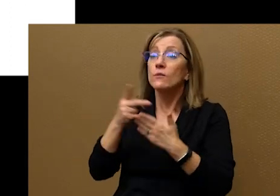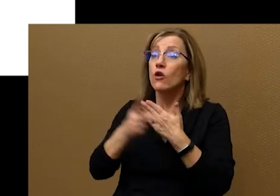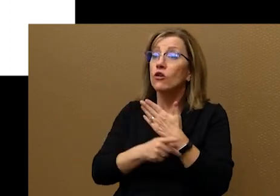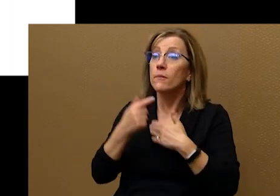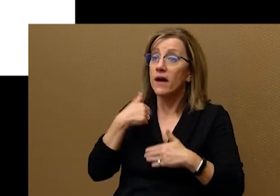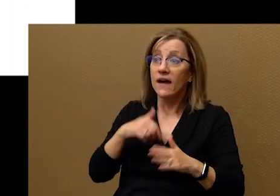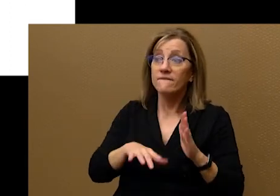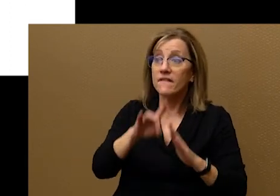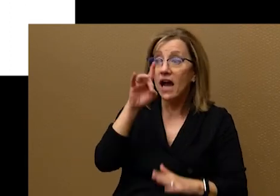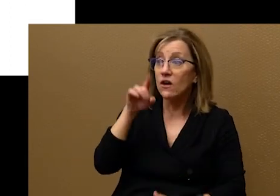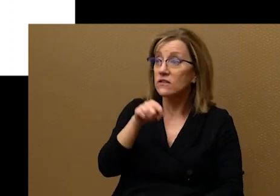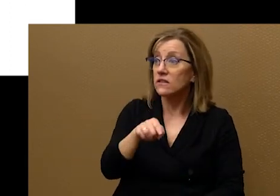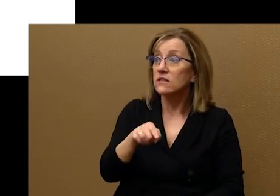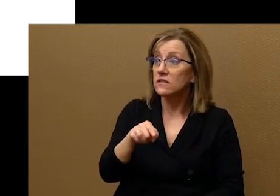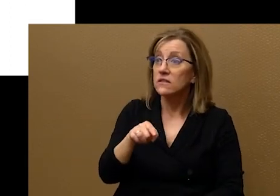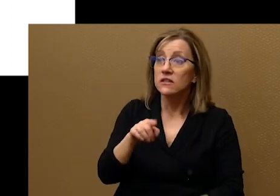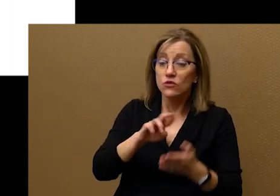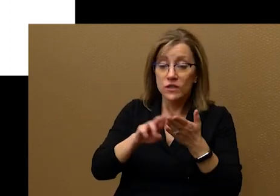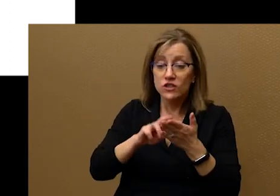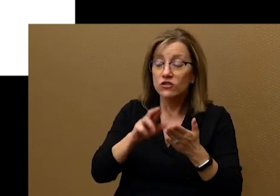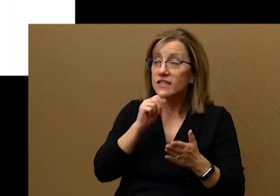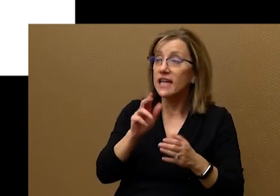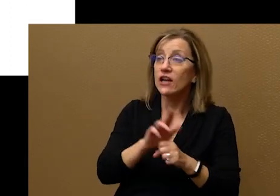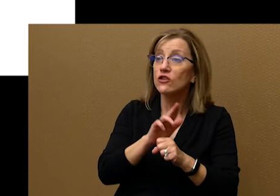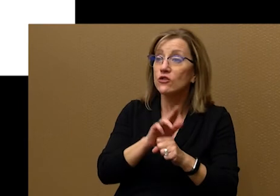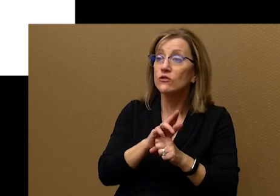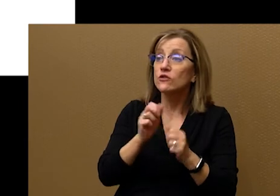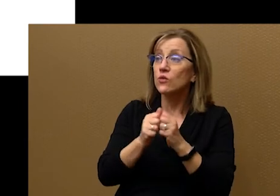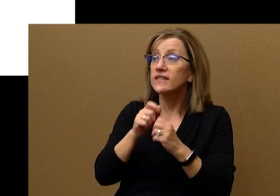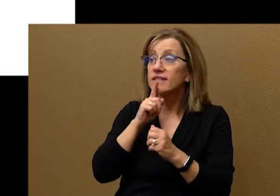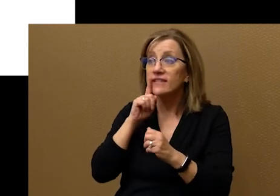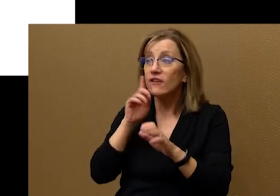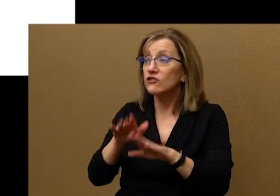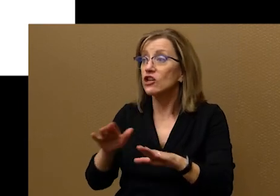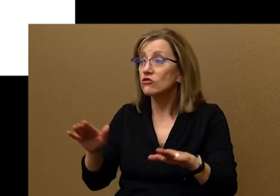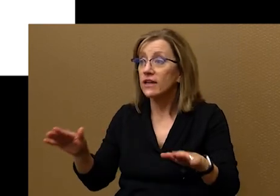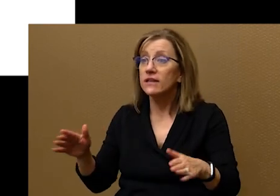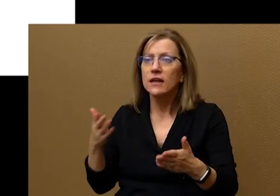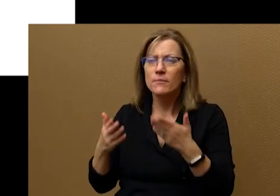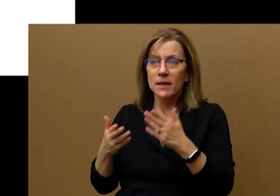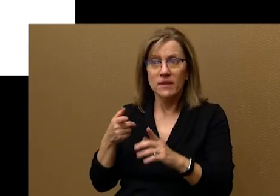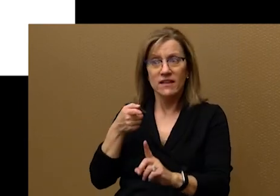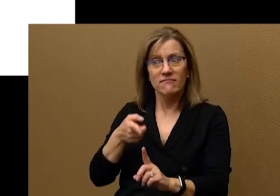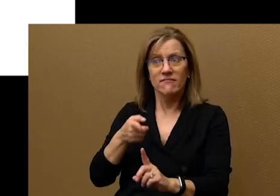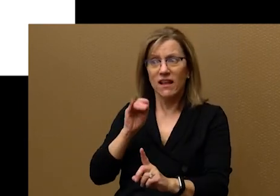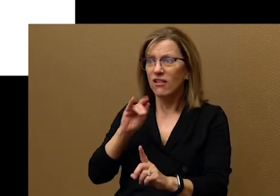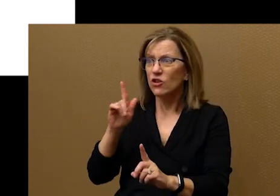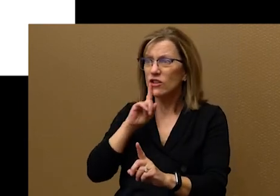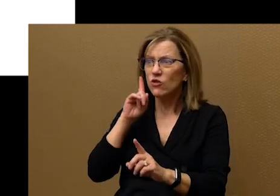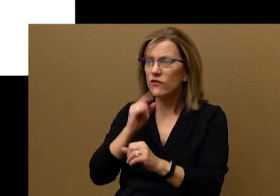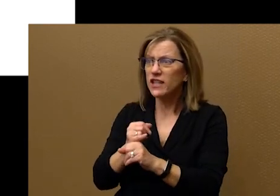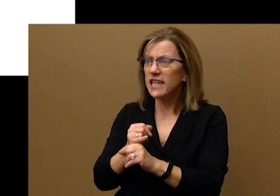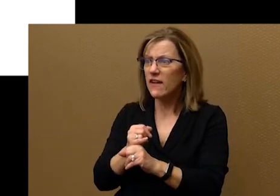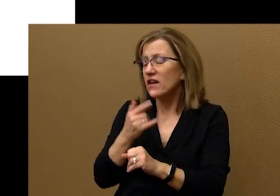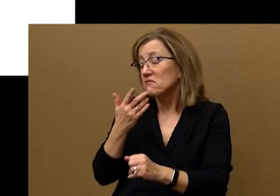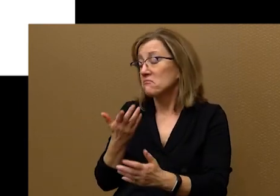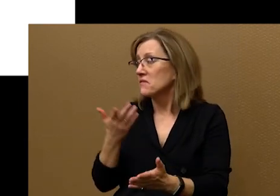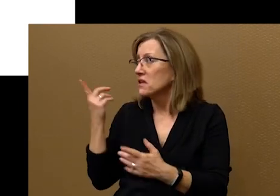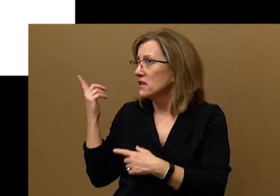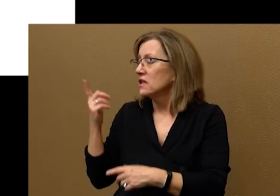actually, there's research on use with deaf children. And here's some of the references. Maybe it was at Illinois School for the Deaf. The strength of